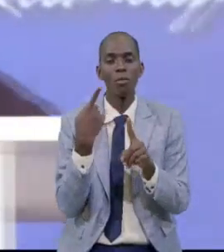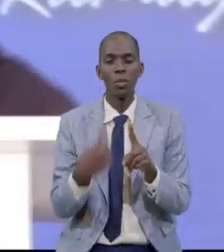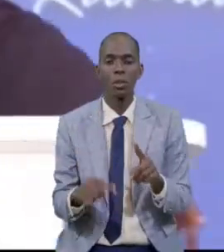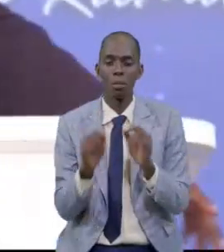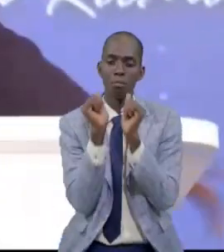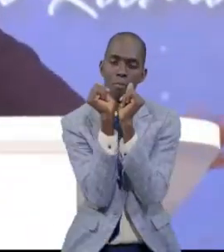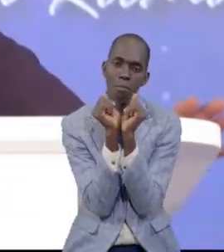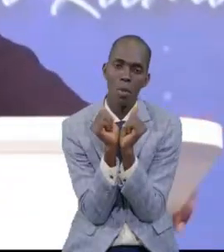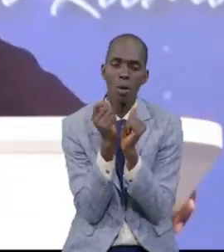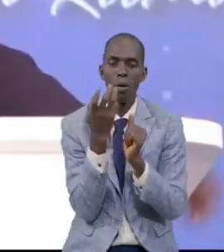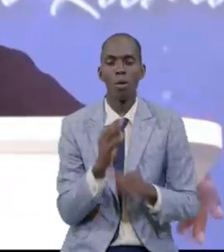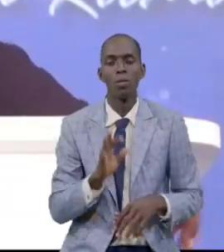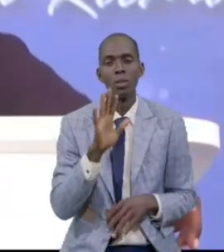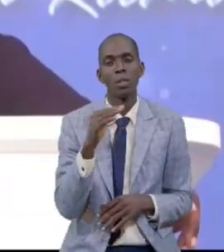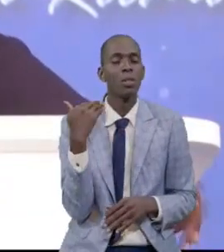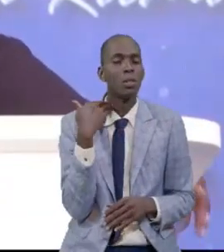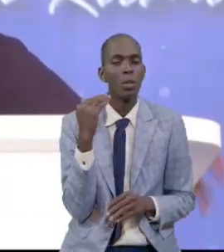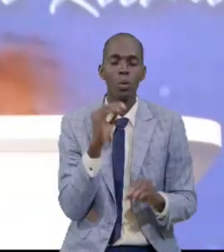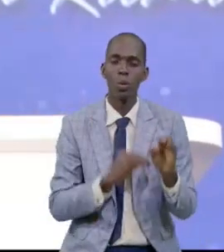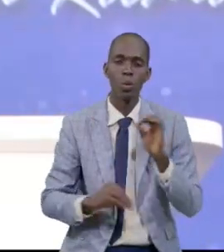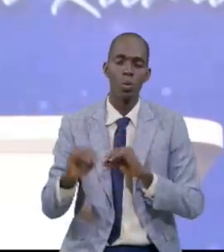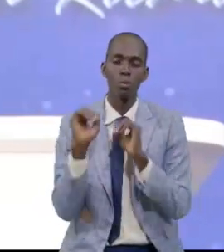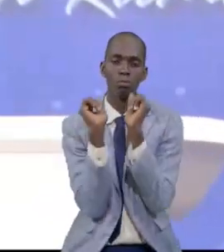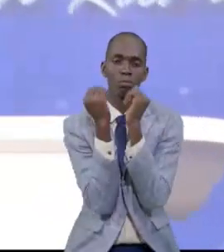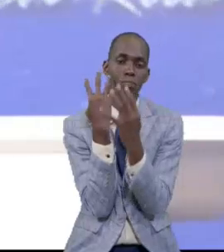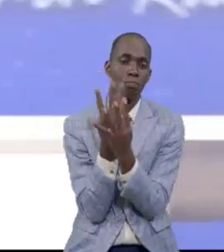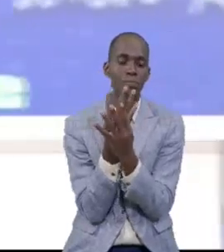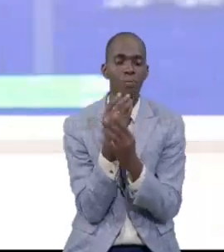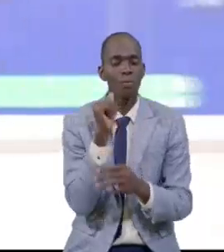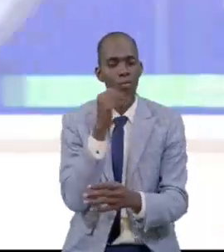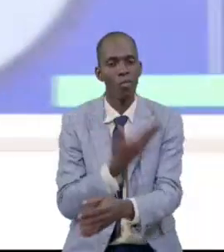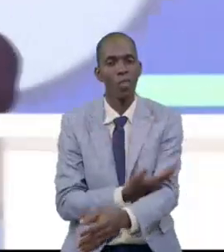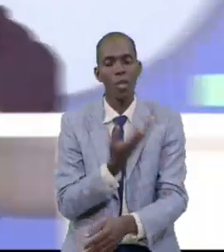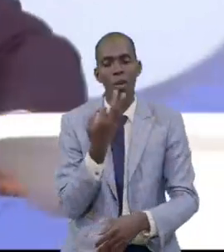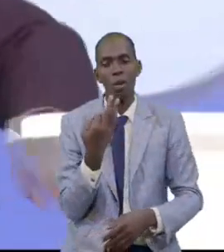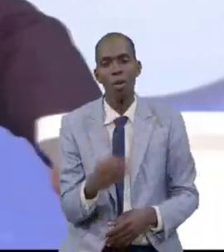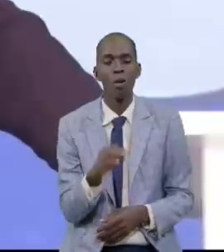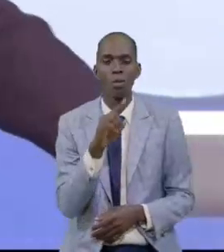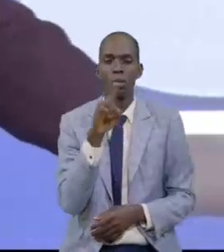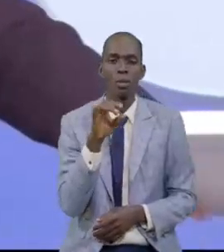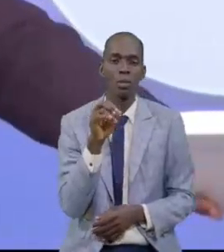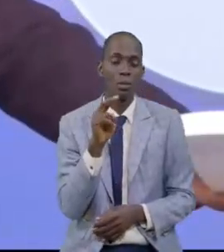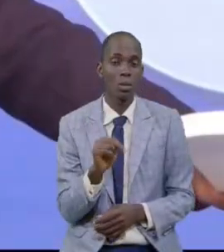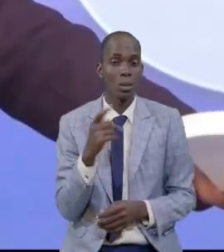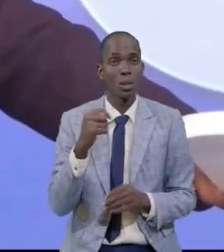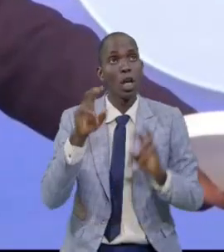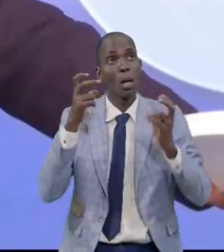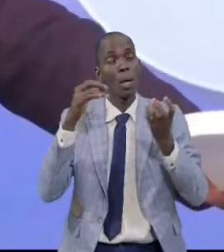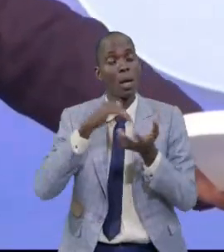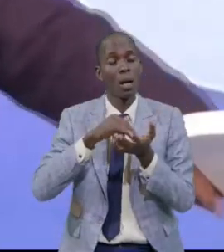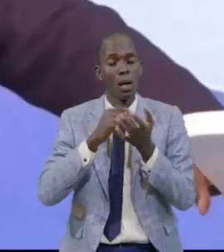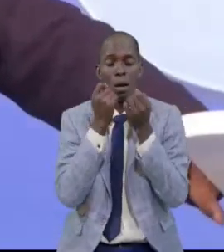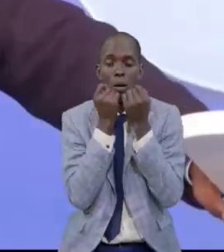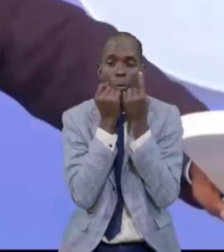neck, O captive daughter of Zion. The message once again, awake.